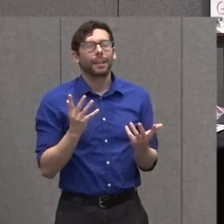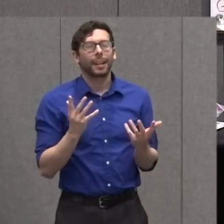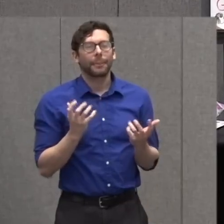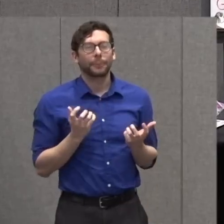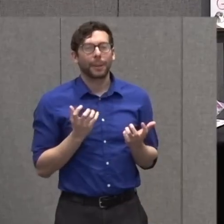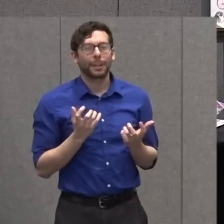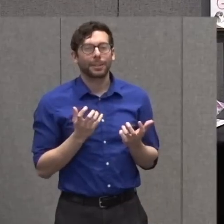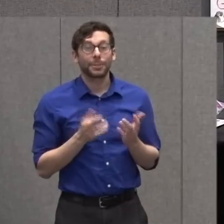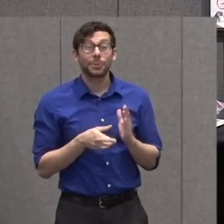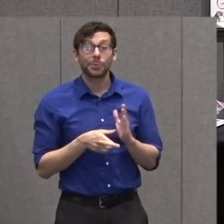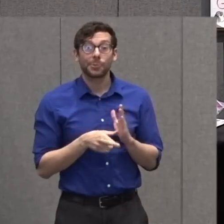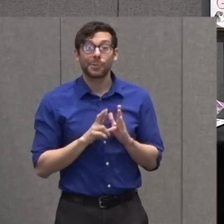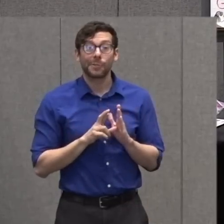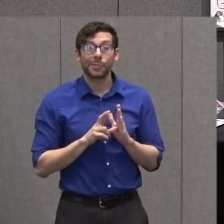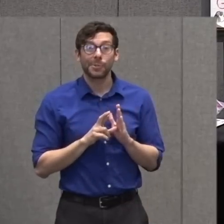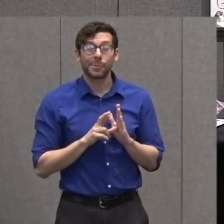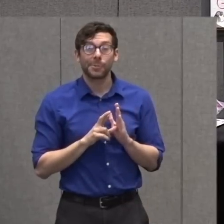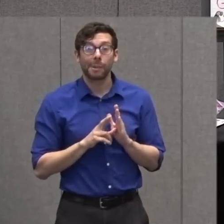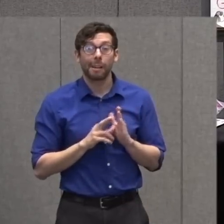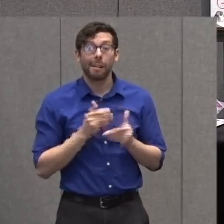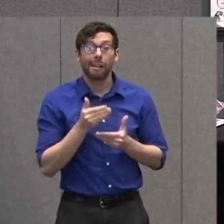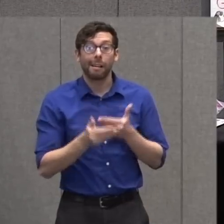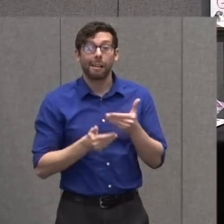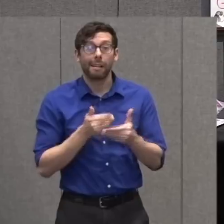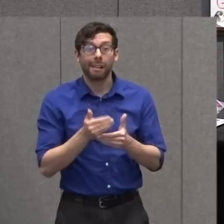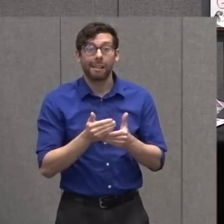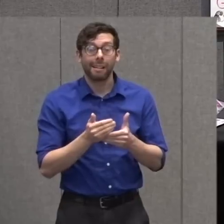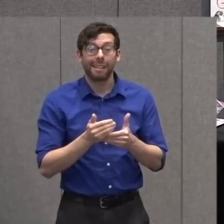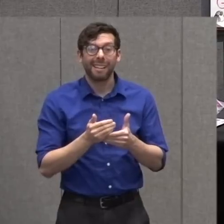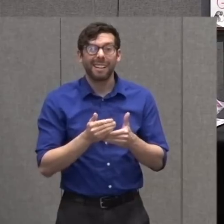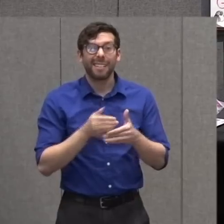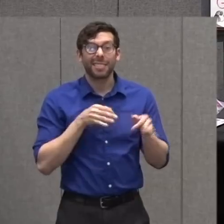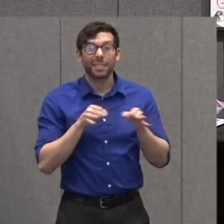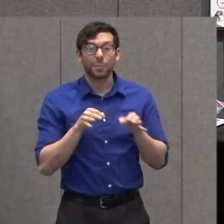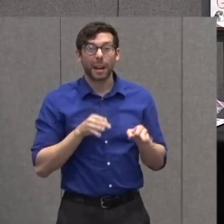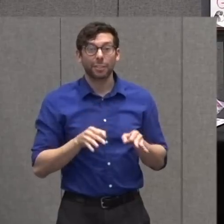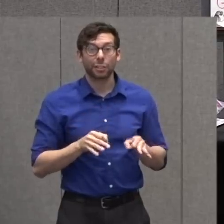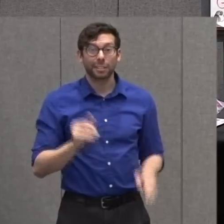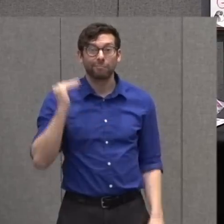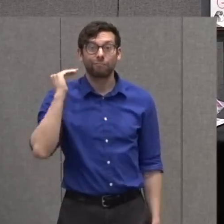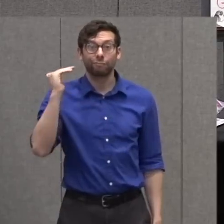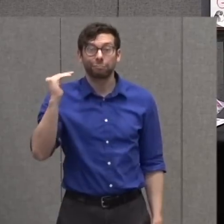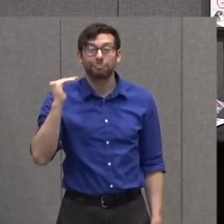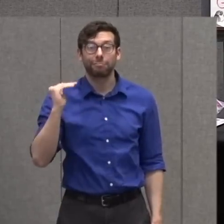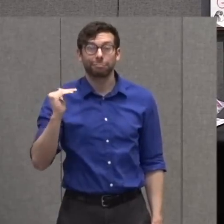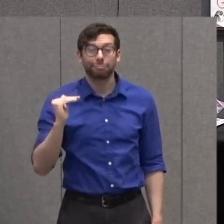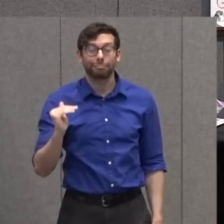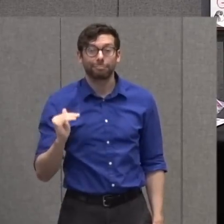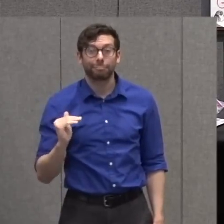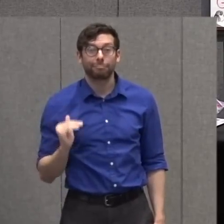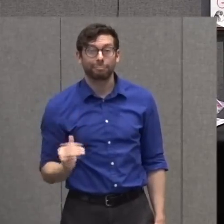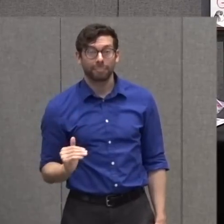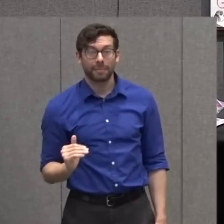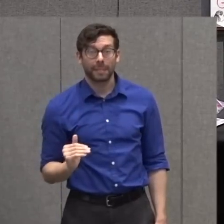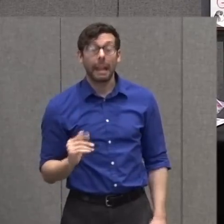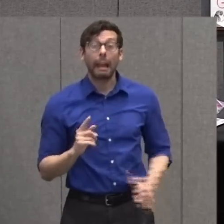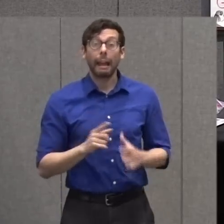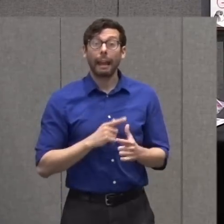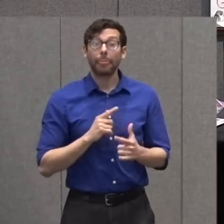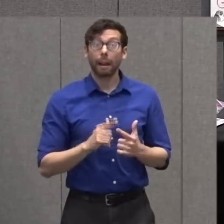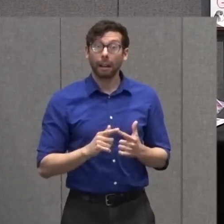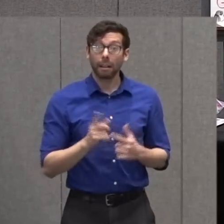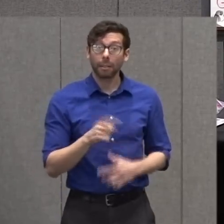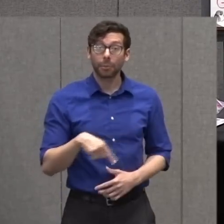the procedure of our experiment first. Okay. And then I'm going to make you make a prediction, because that's what scientists do. Scientists